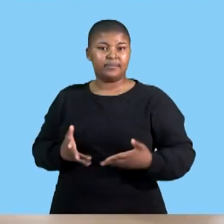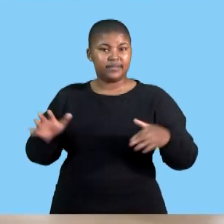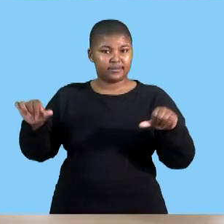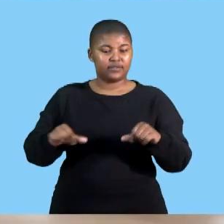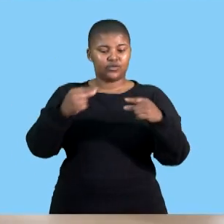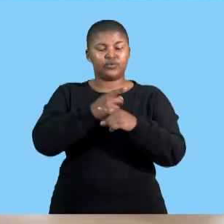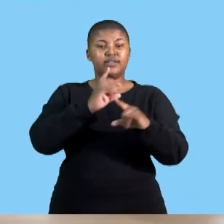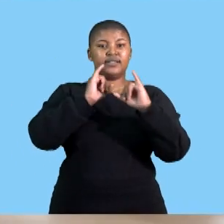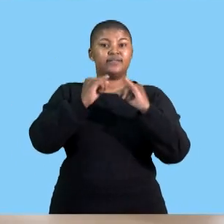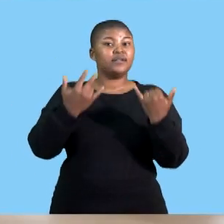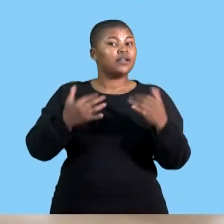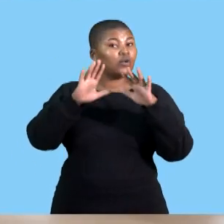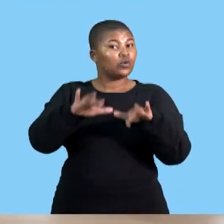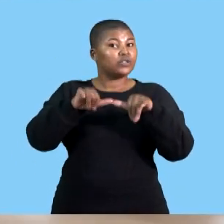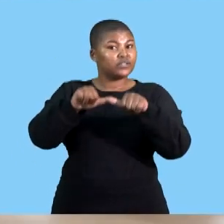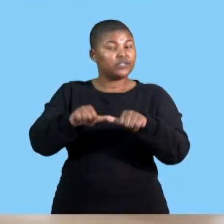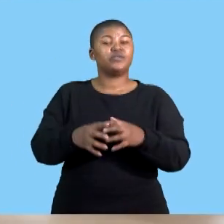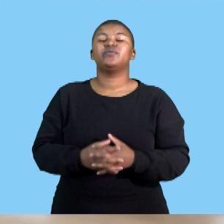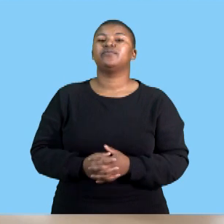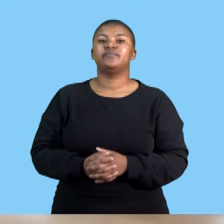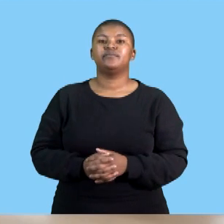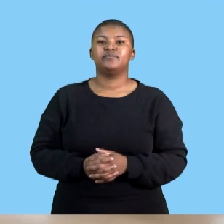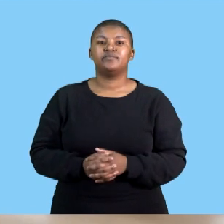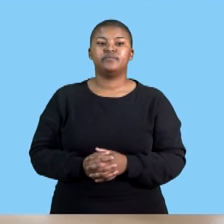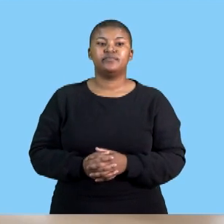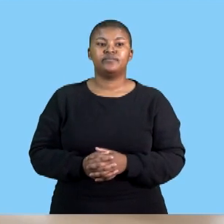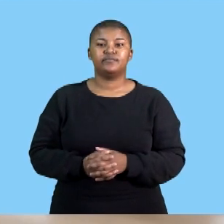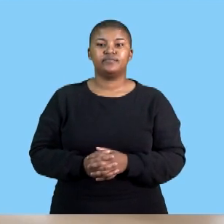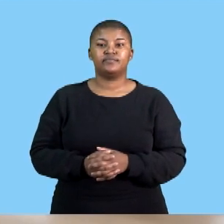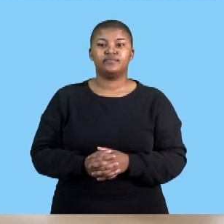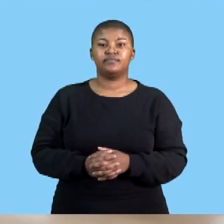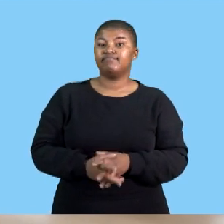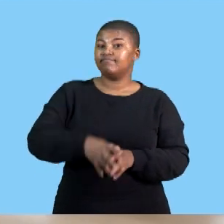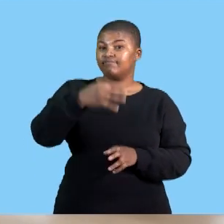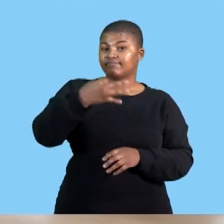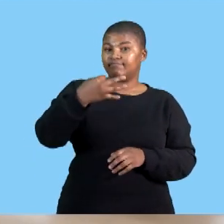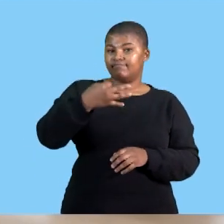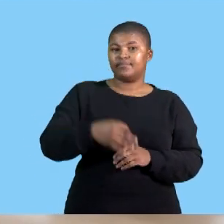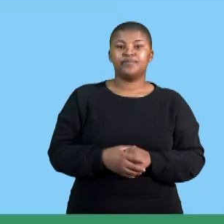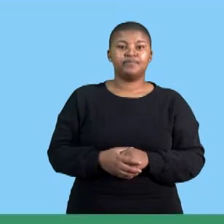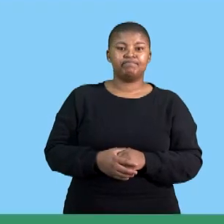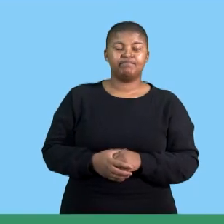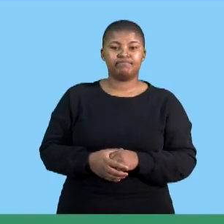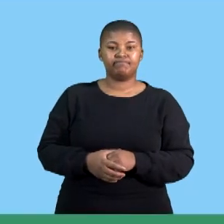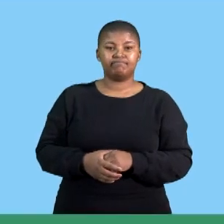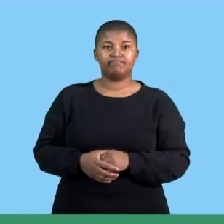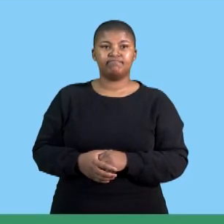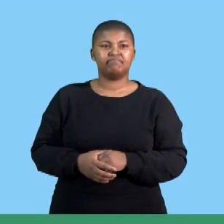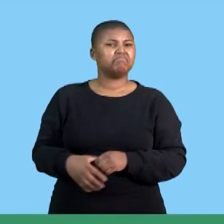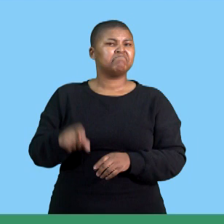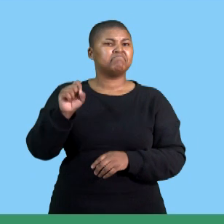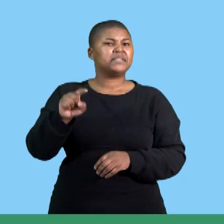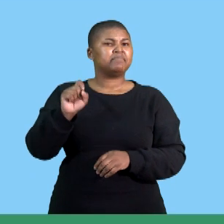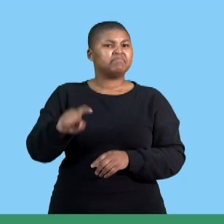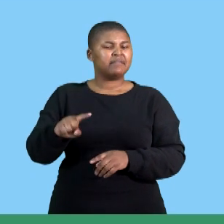Welcome back, grade 11s. Now let's continue with our lesson. Now let's look at the third concept, which is factors that influence the